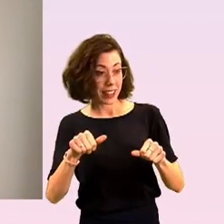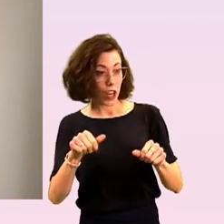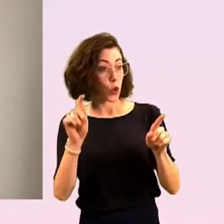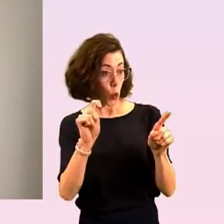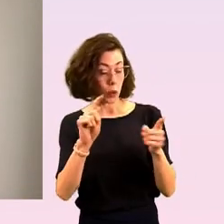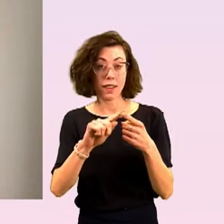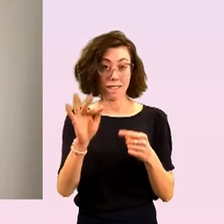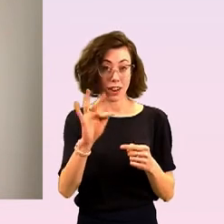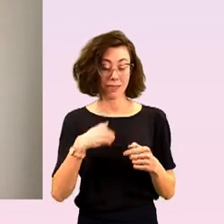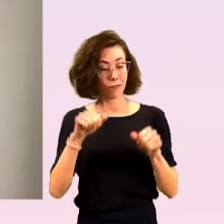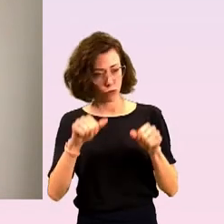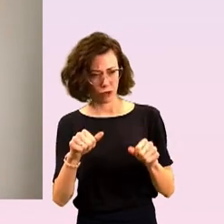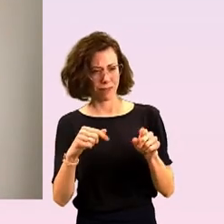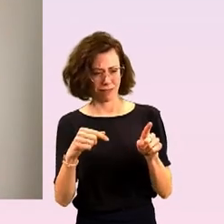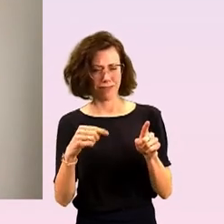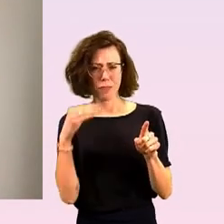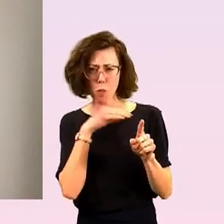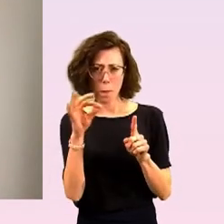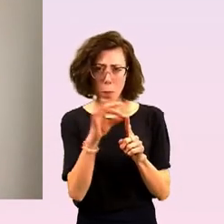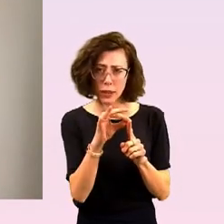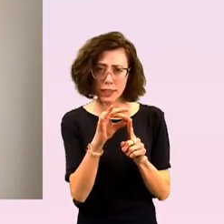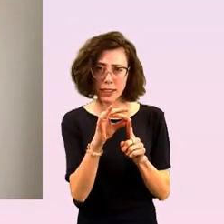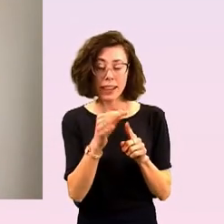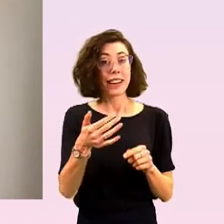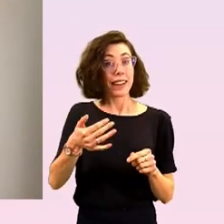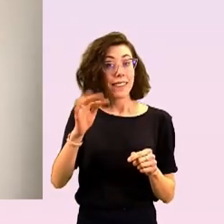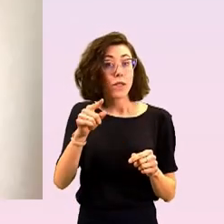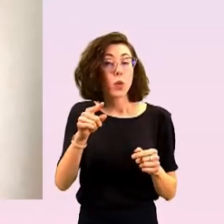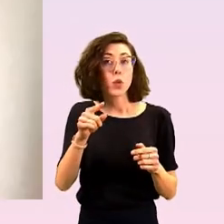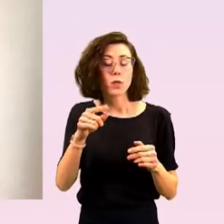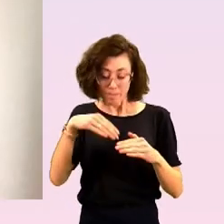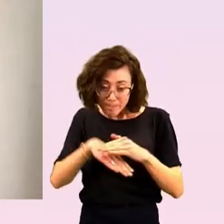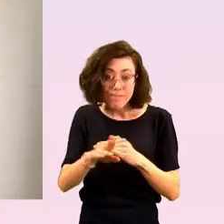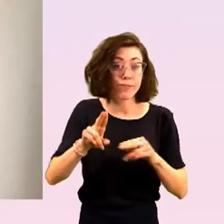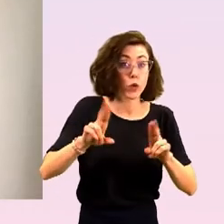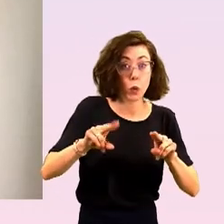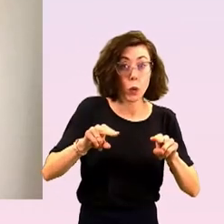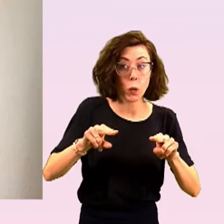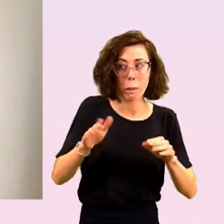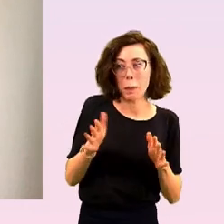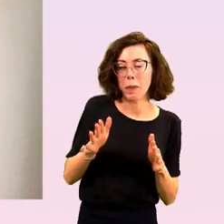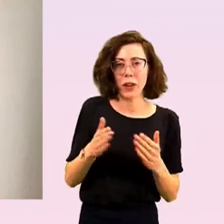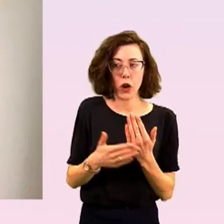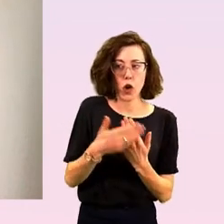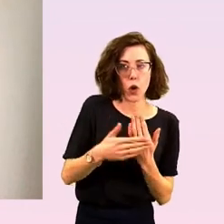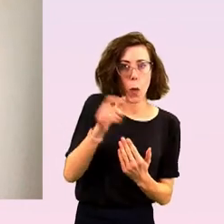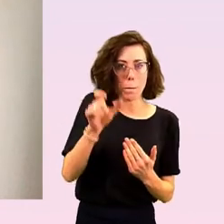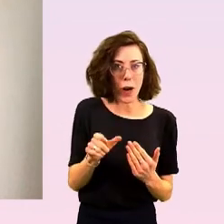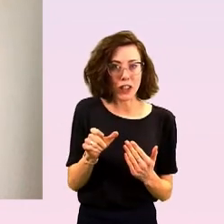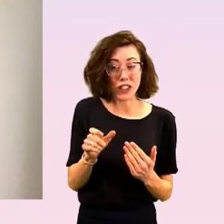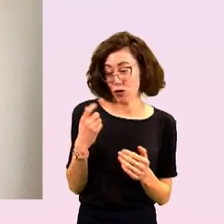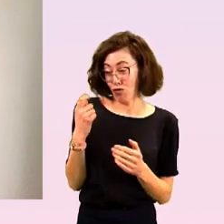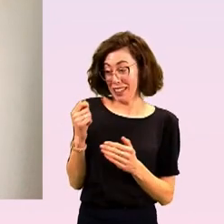have made. And I think particularly if you're coming into somewhere new, you're young, you're not maybe long out of college or